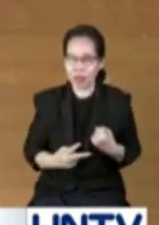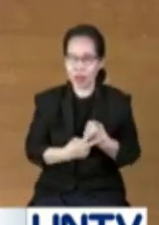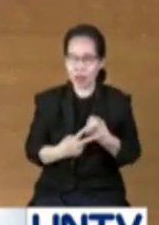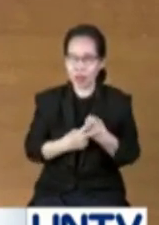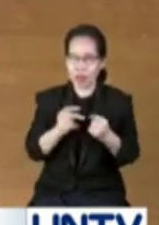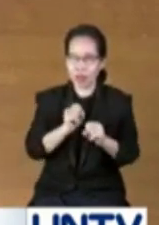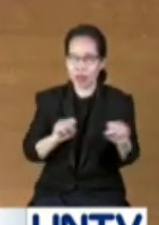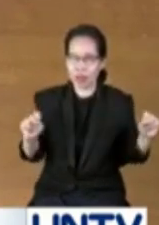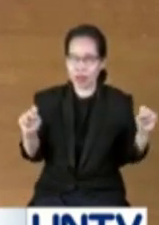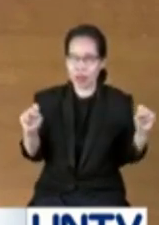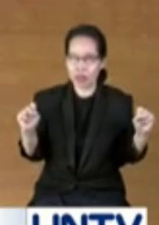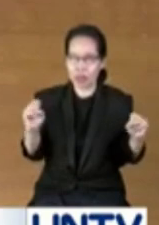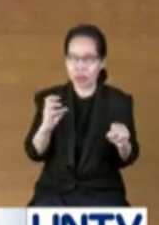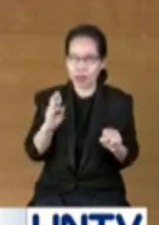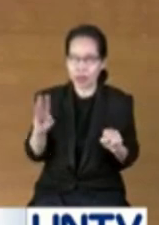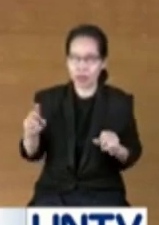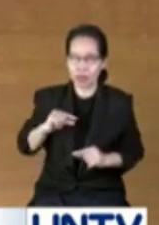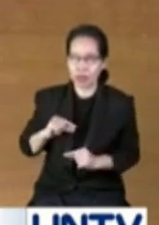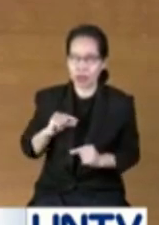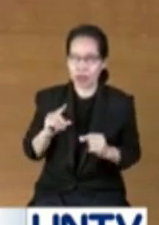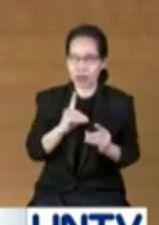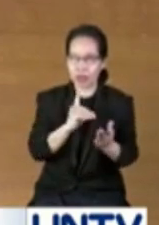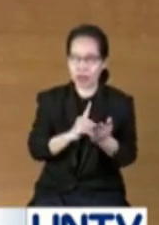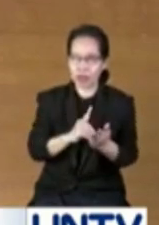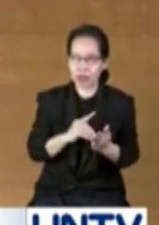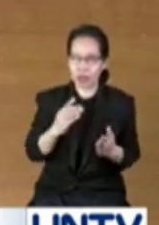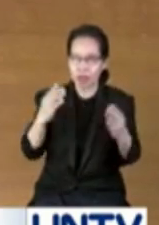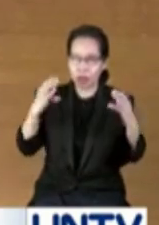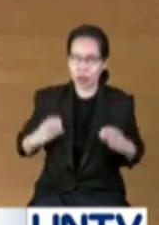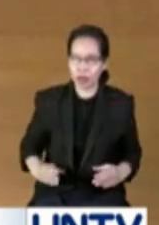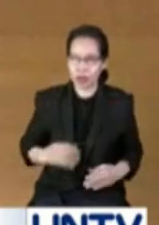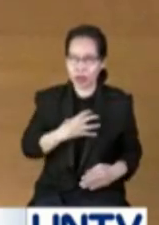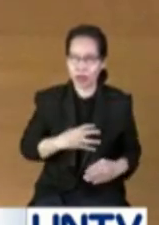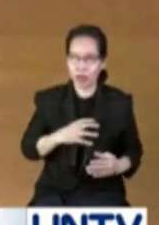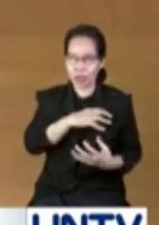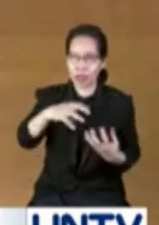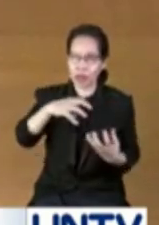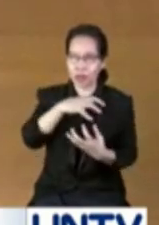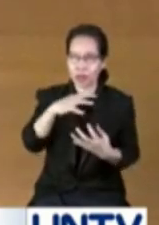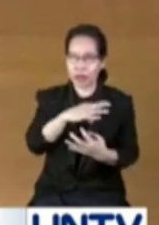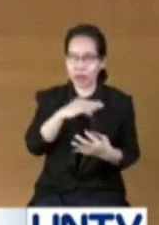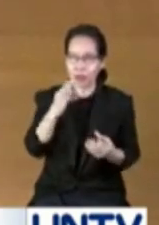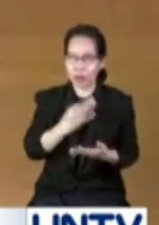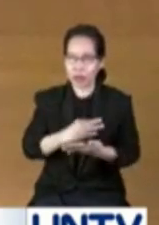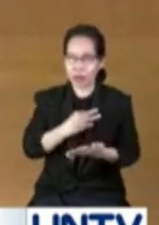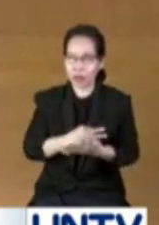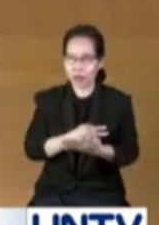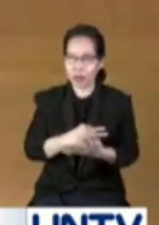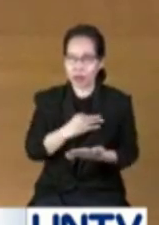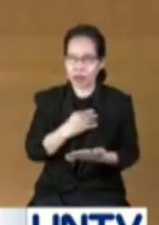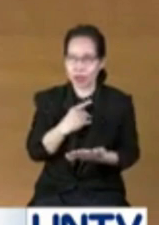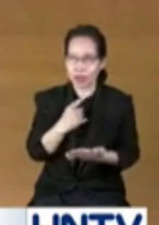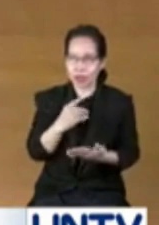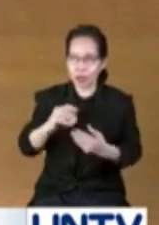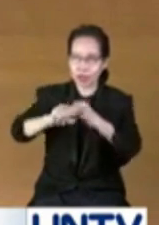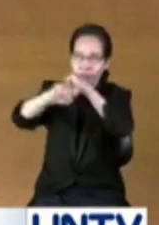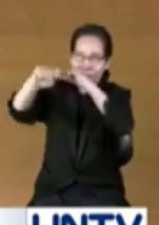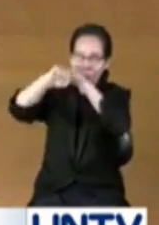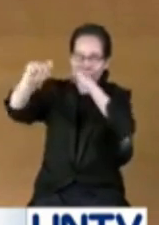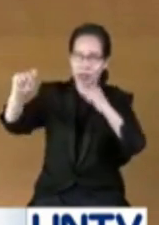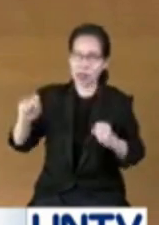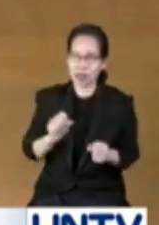cybersecurity, data privacy, consumer complaint mechanisms, and financial literacy campaigns. The training is